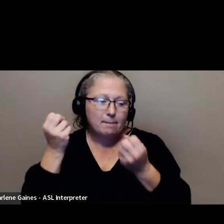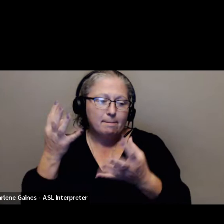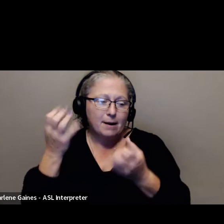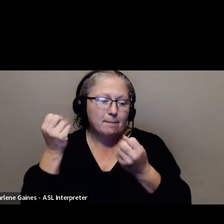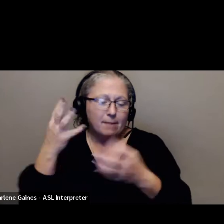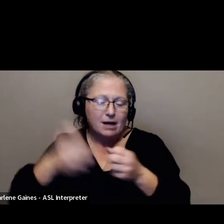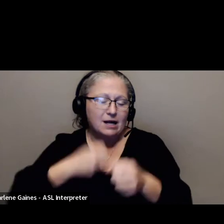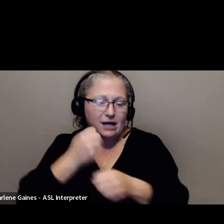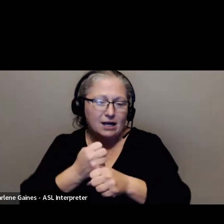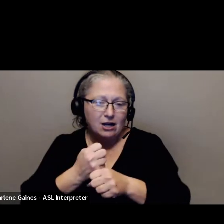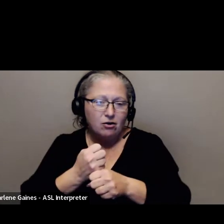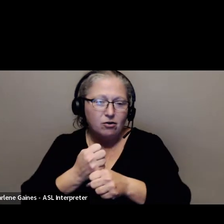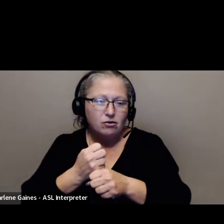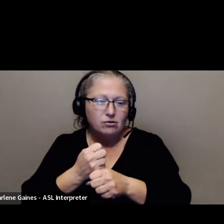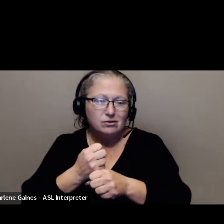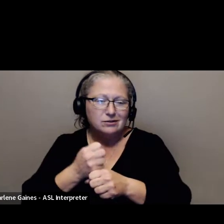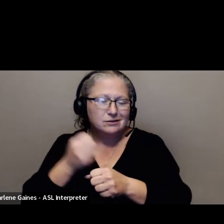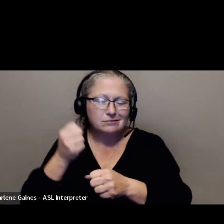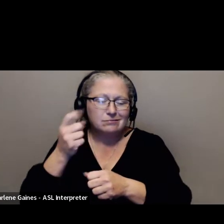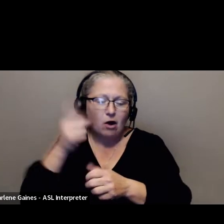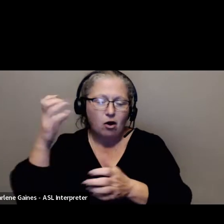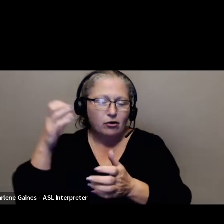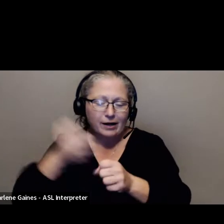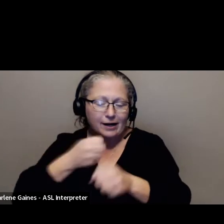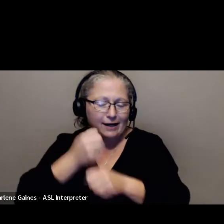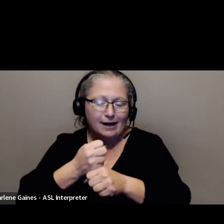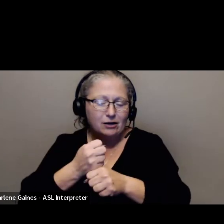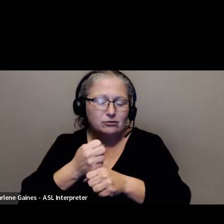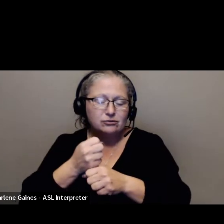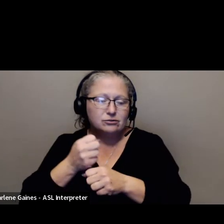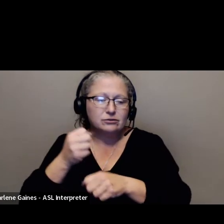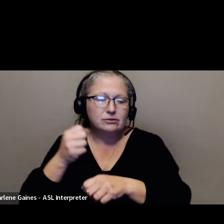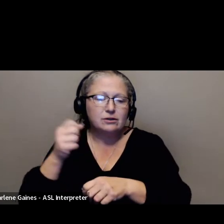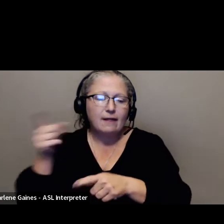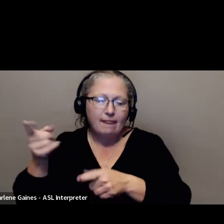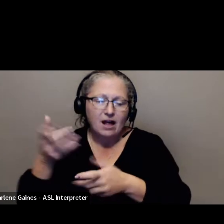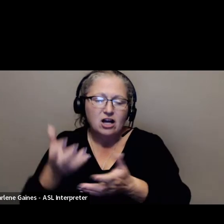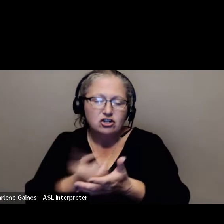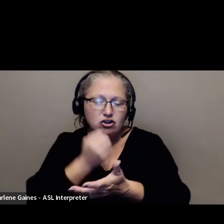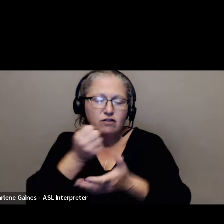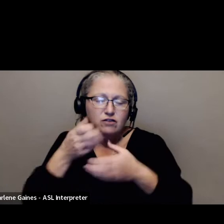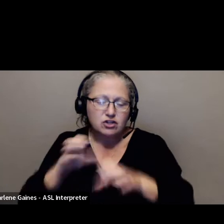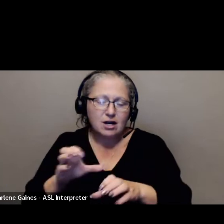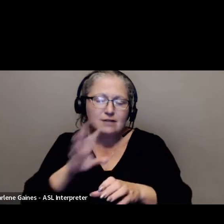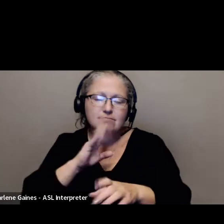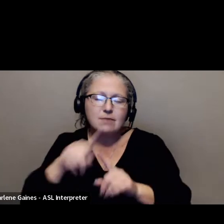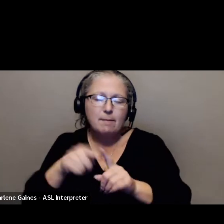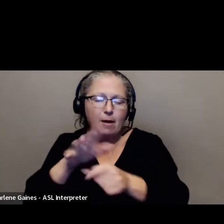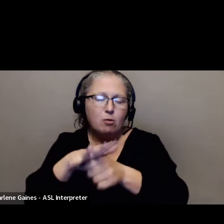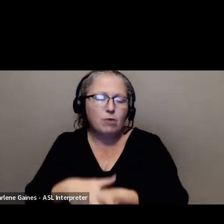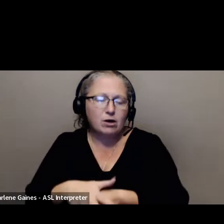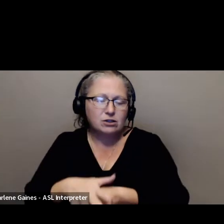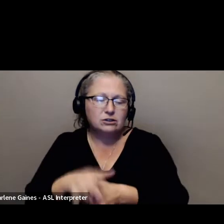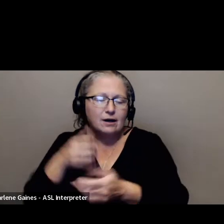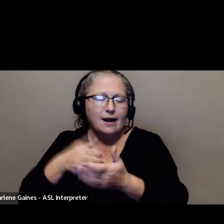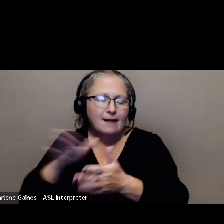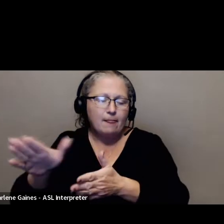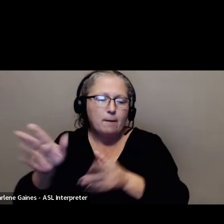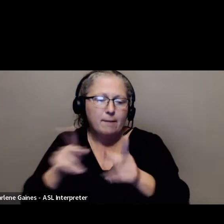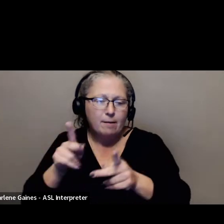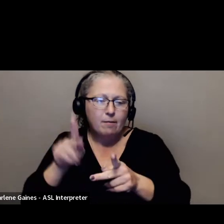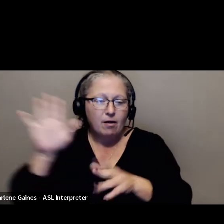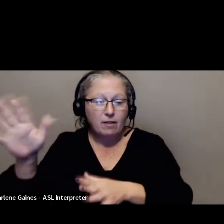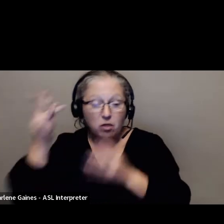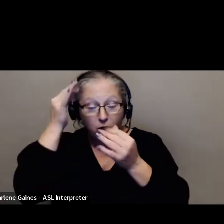many years, centuries, decades. They deserve the chance to speak against the oppression that plagues their people and to have their